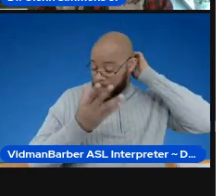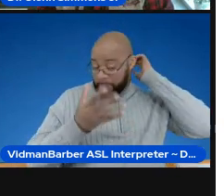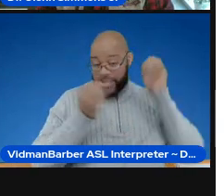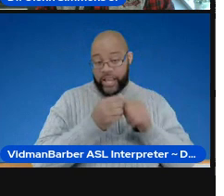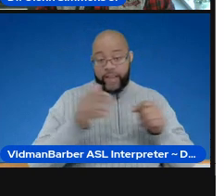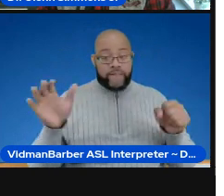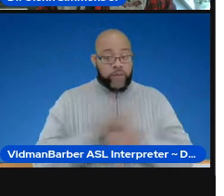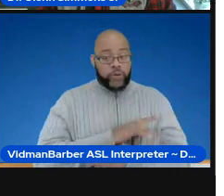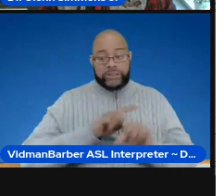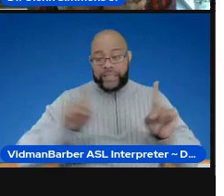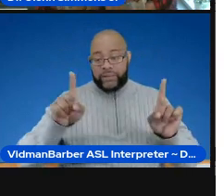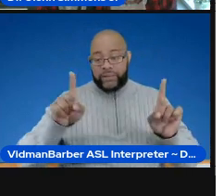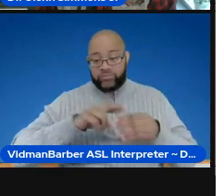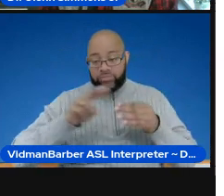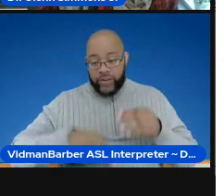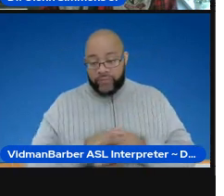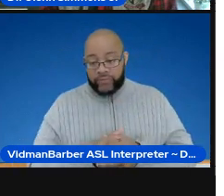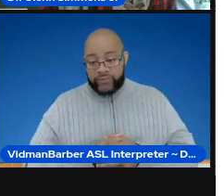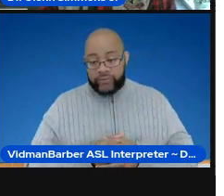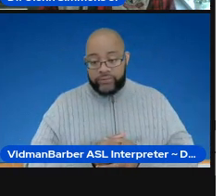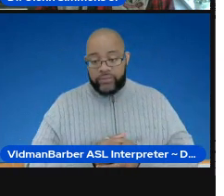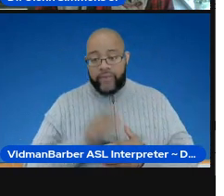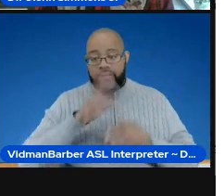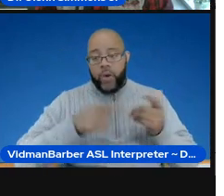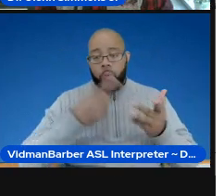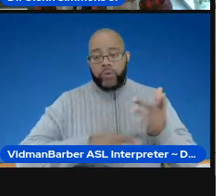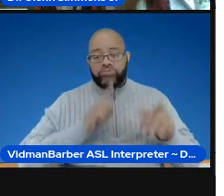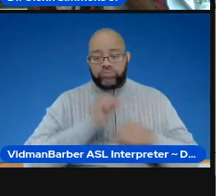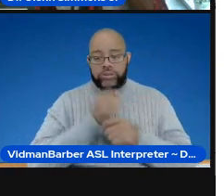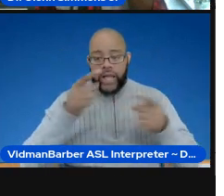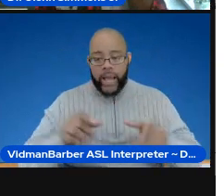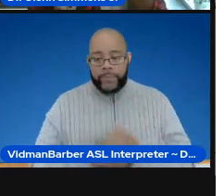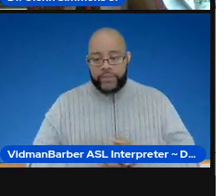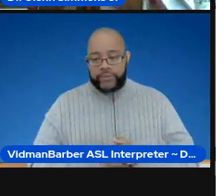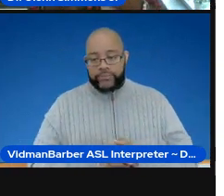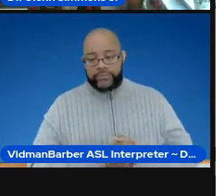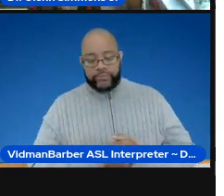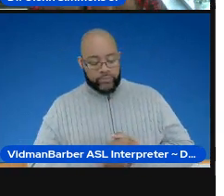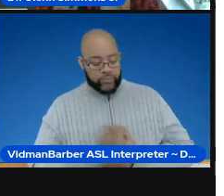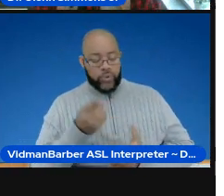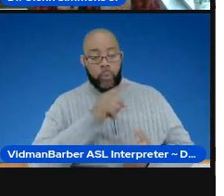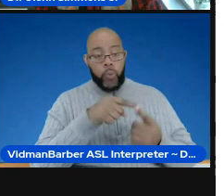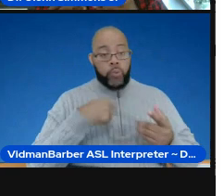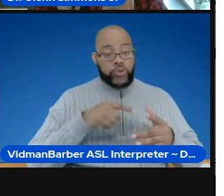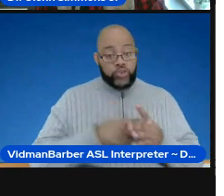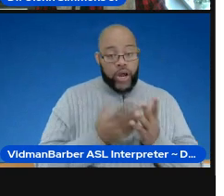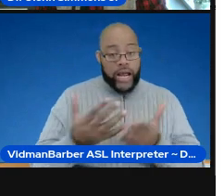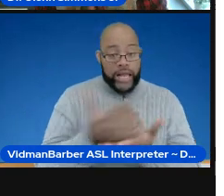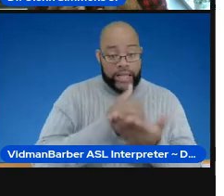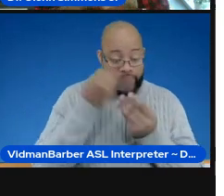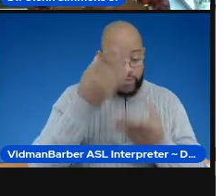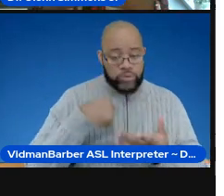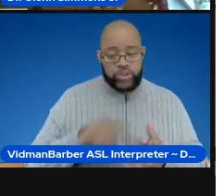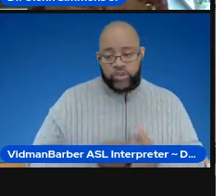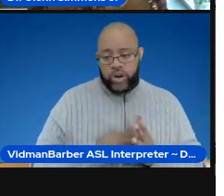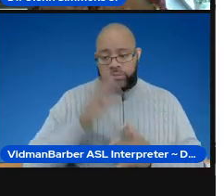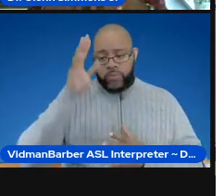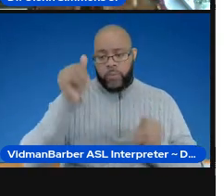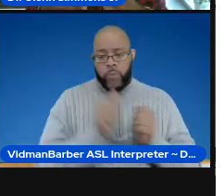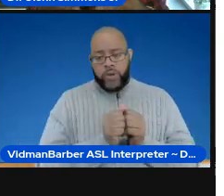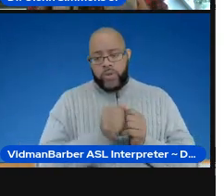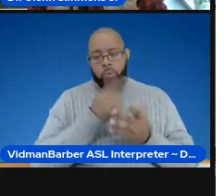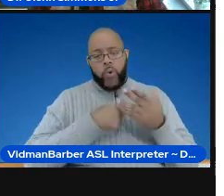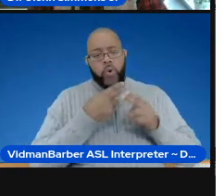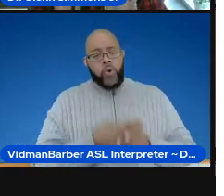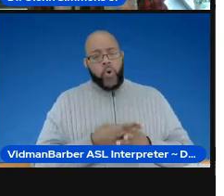completely different conclusion than what's actually happening. And so when we started to collect our data, we decided to come up with what we